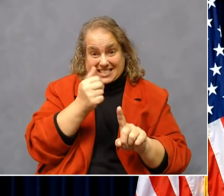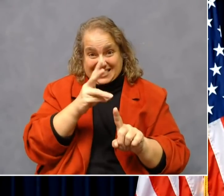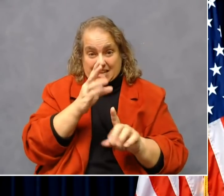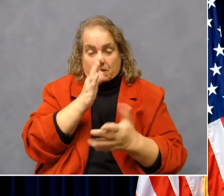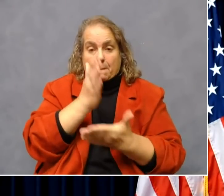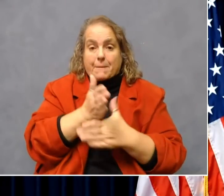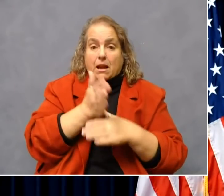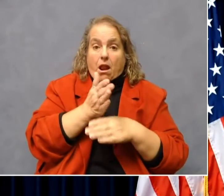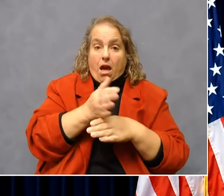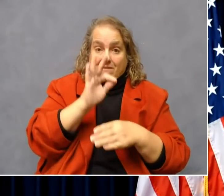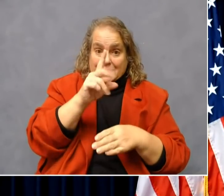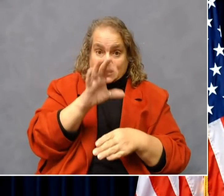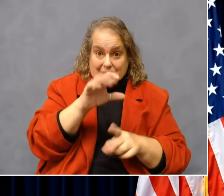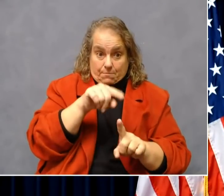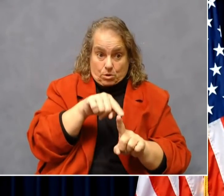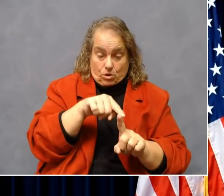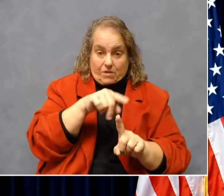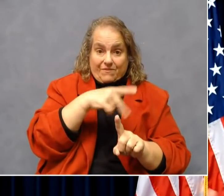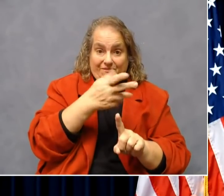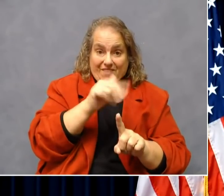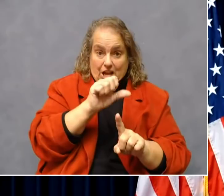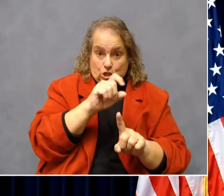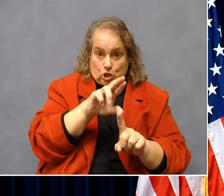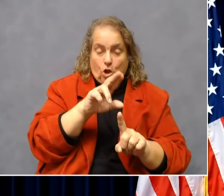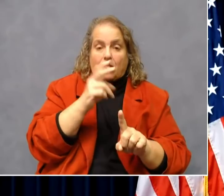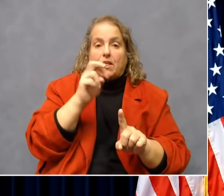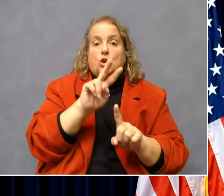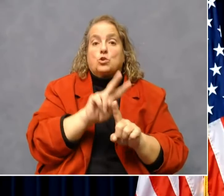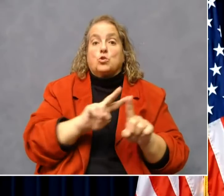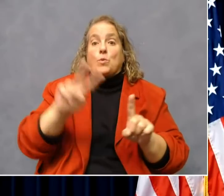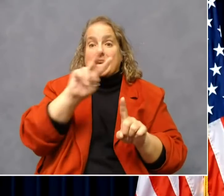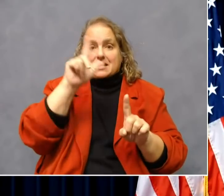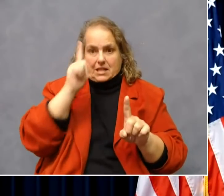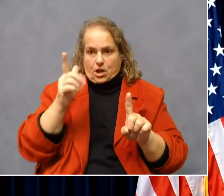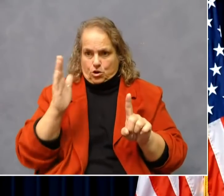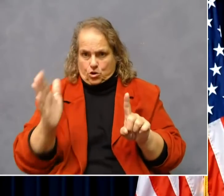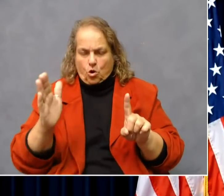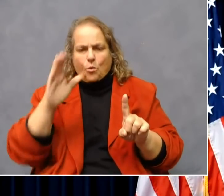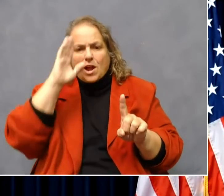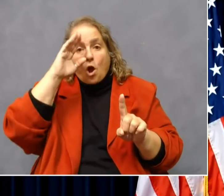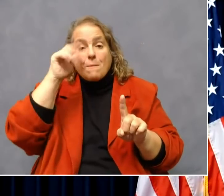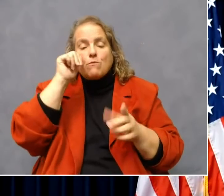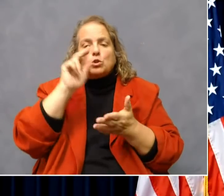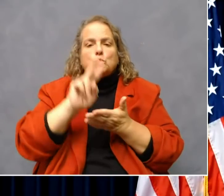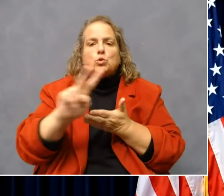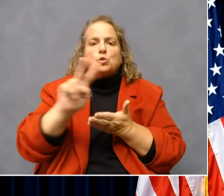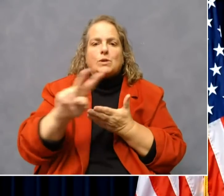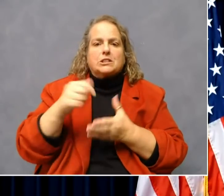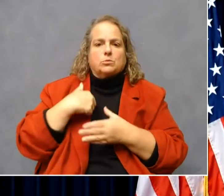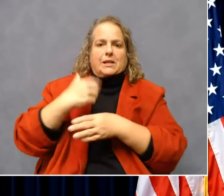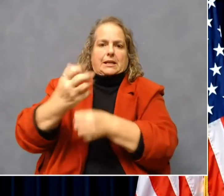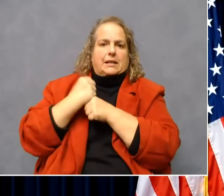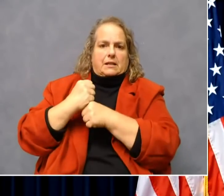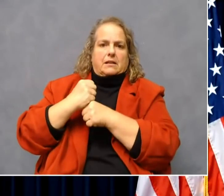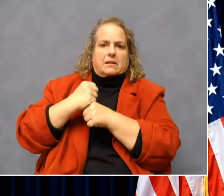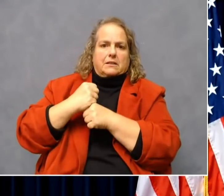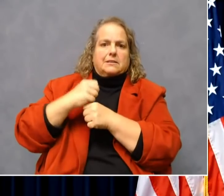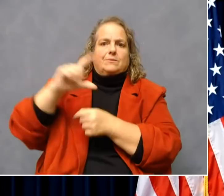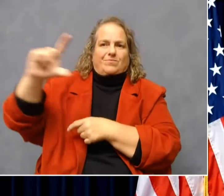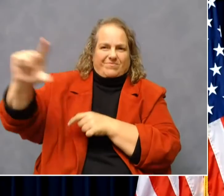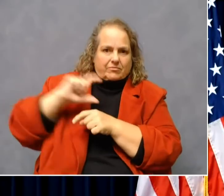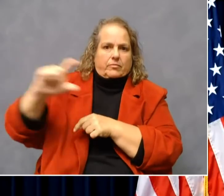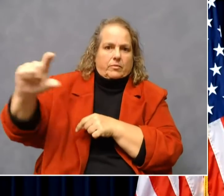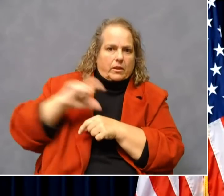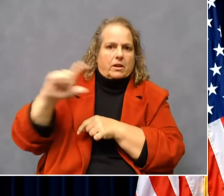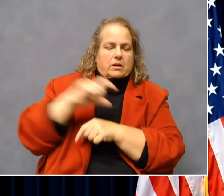Now we're gonna start getting more information and more certainty to that, in real time moving forward.